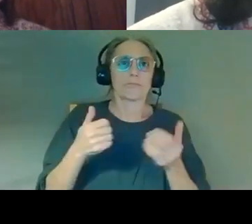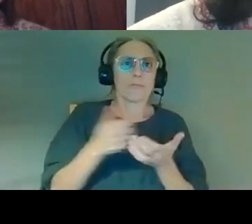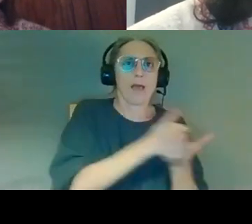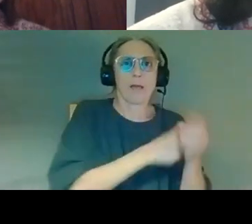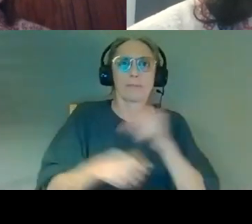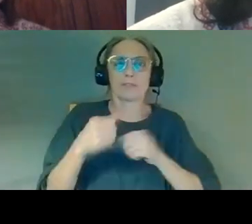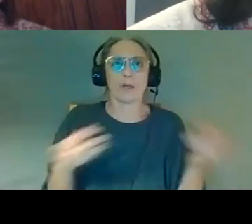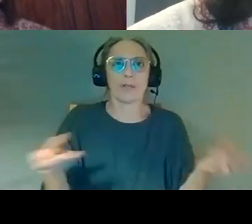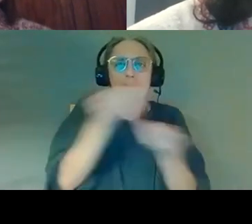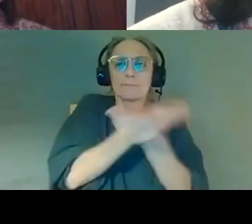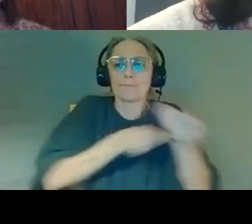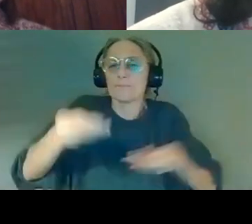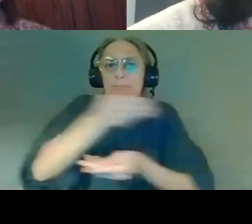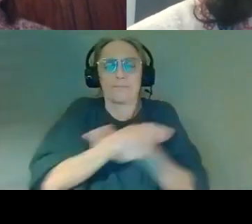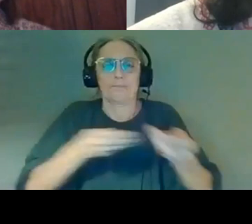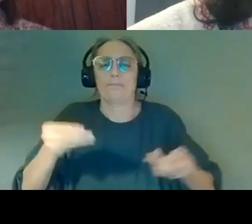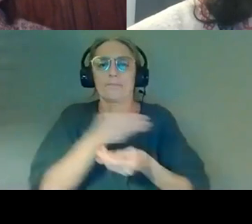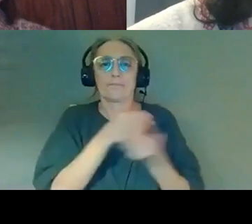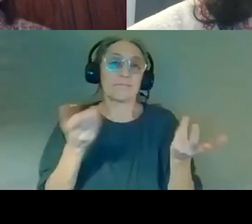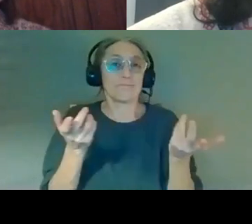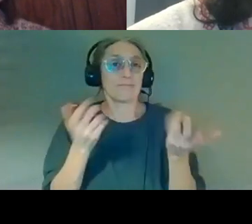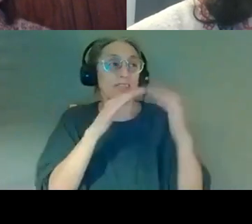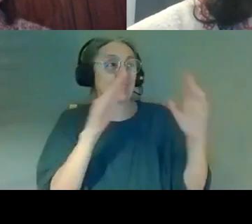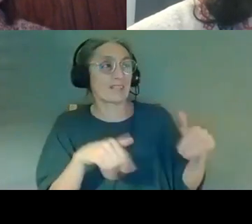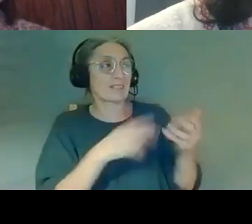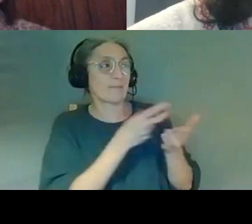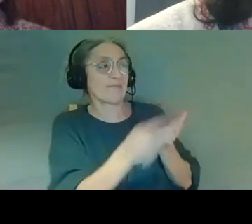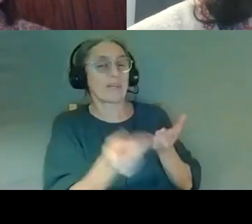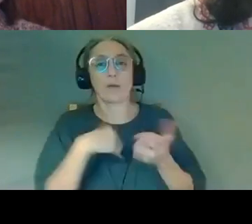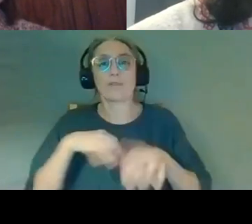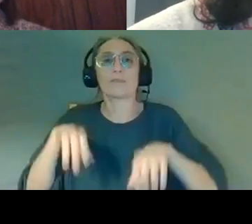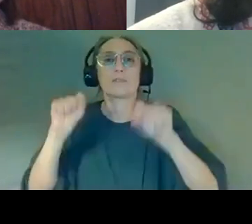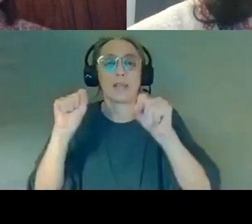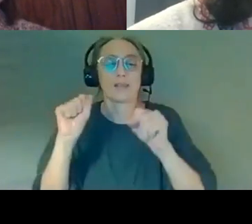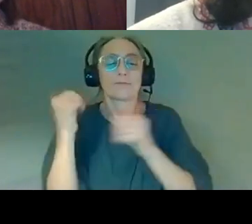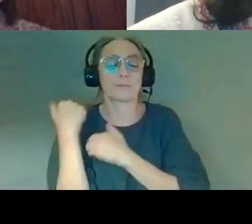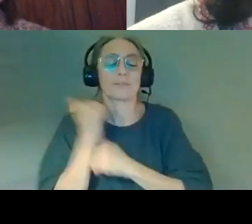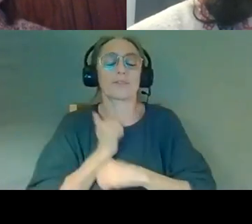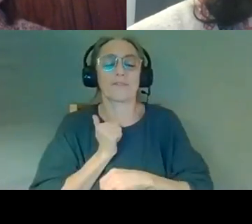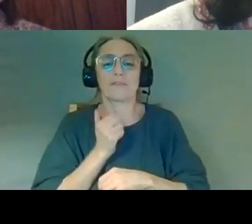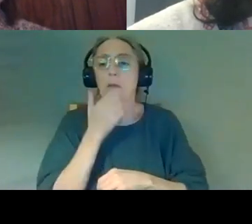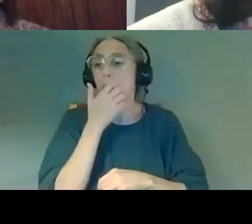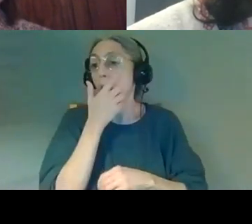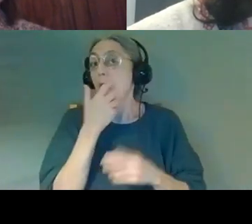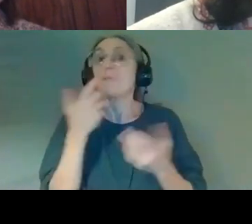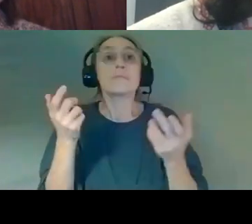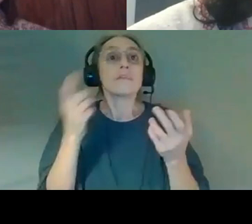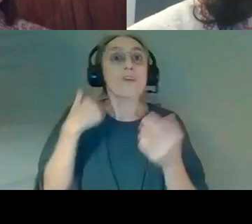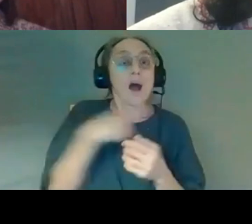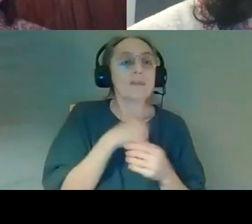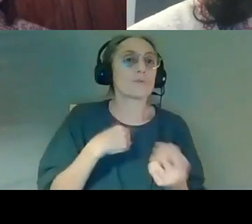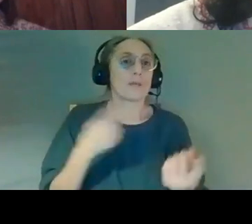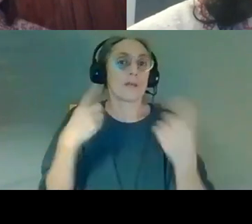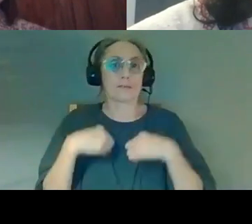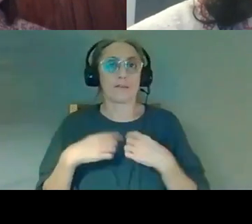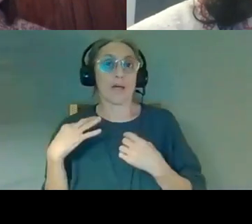work. I would say if you're interested in direct support, you can volunteer with us as a driver or come to our pop-ups,